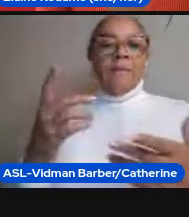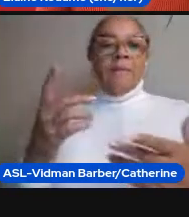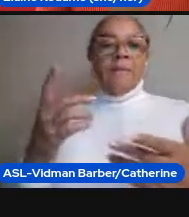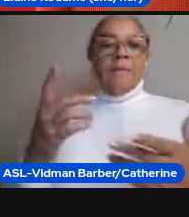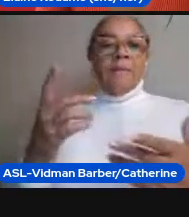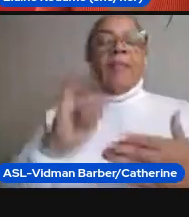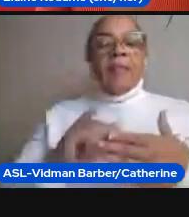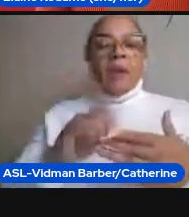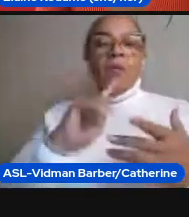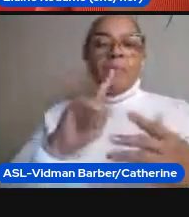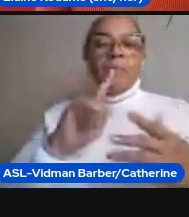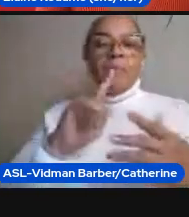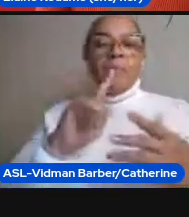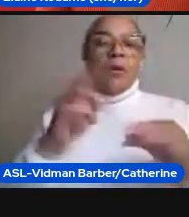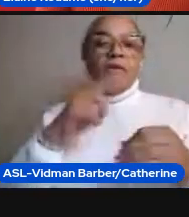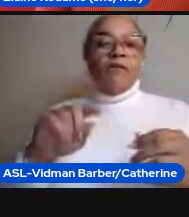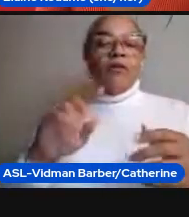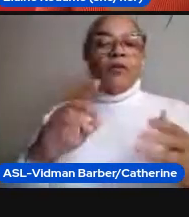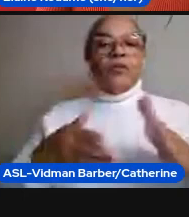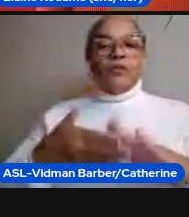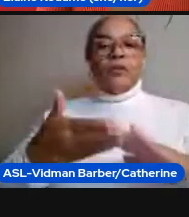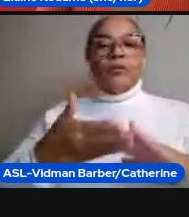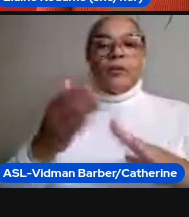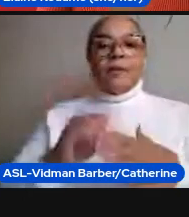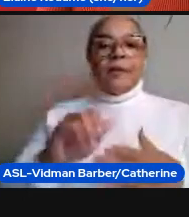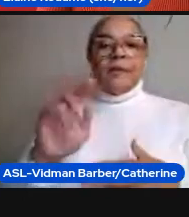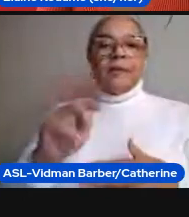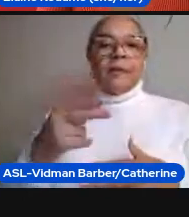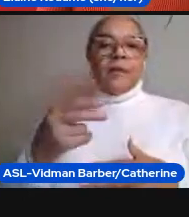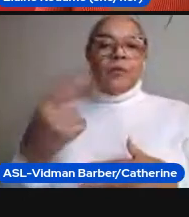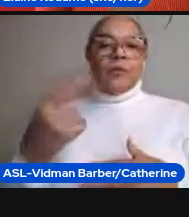important for generating this Th1 response.